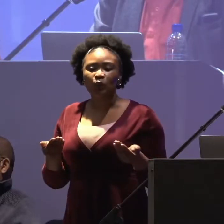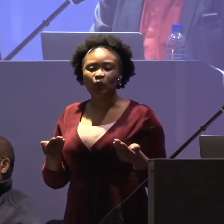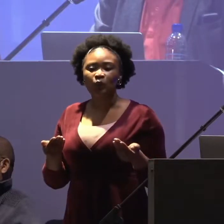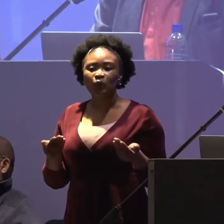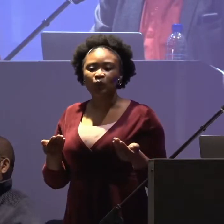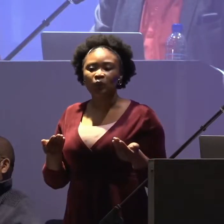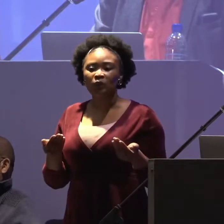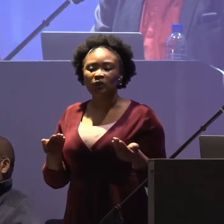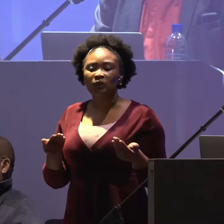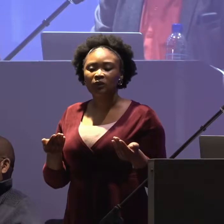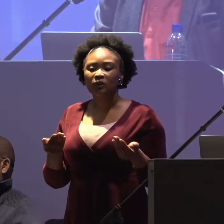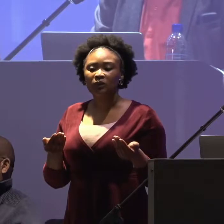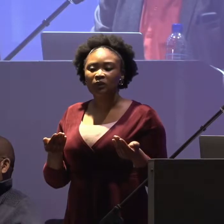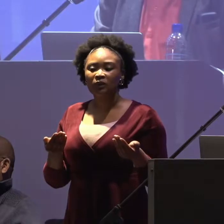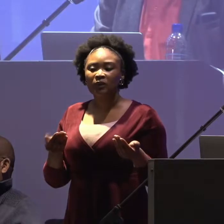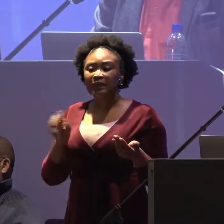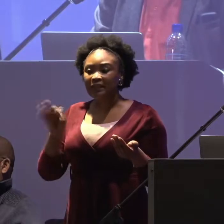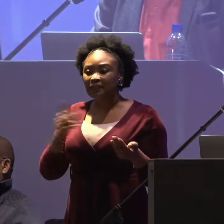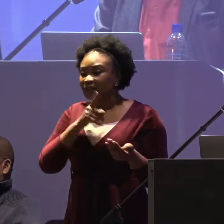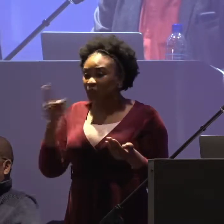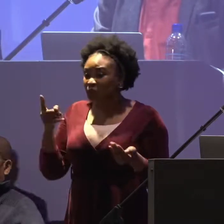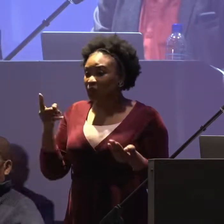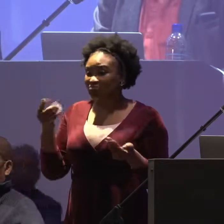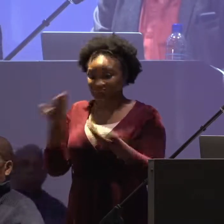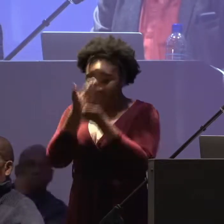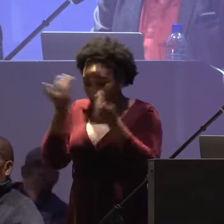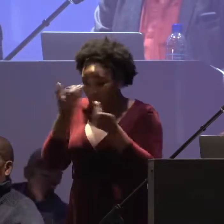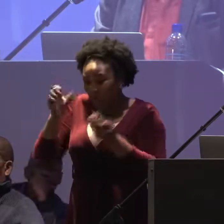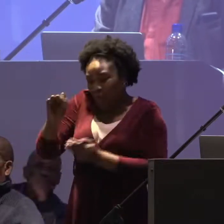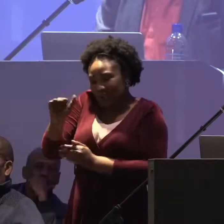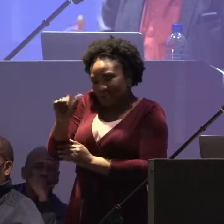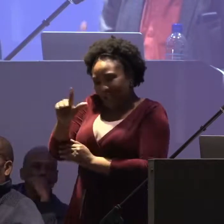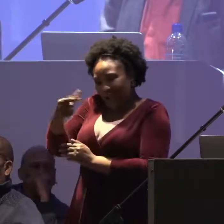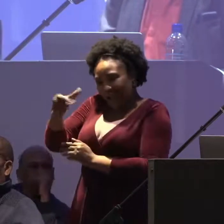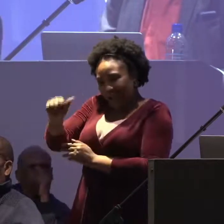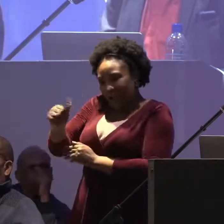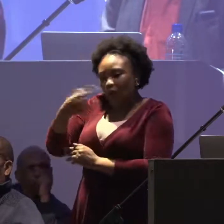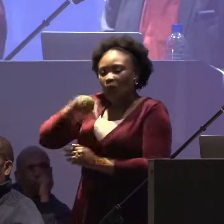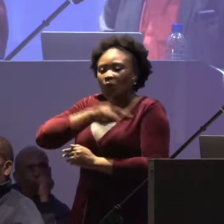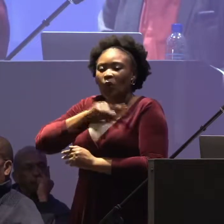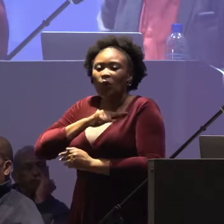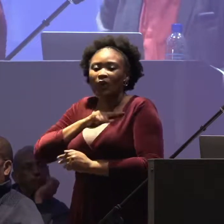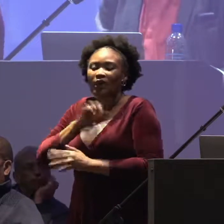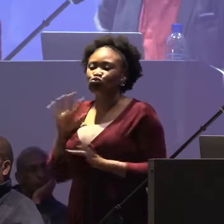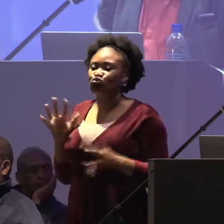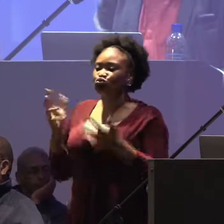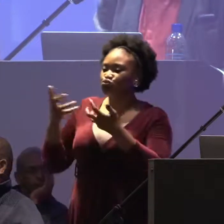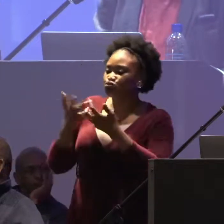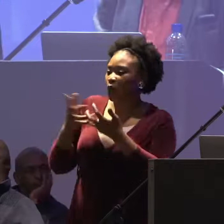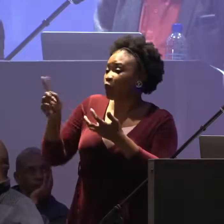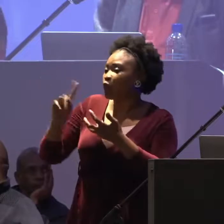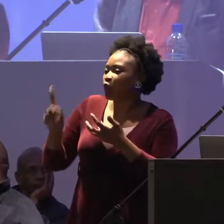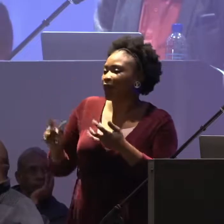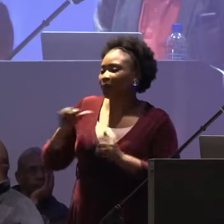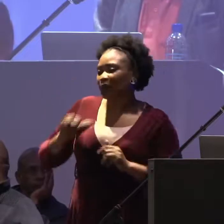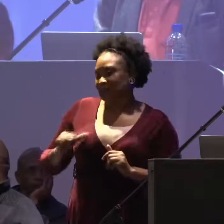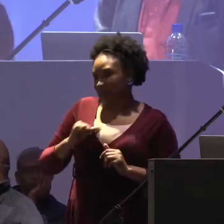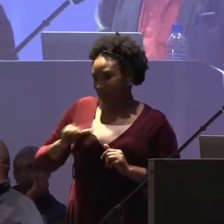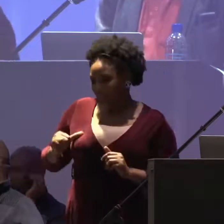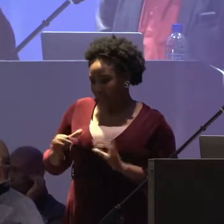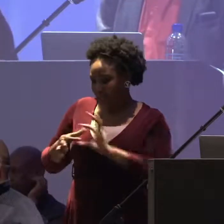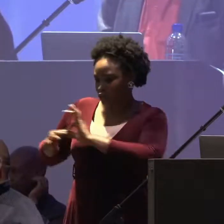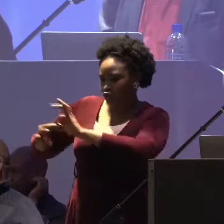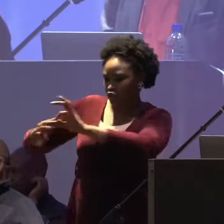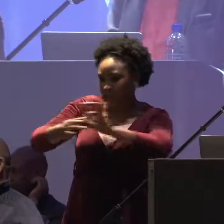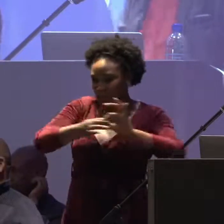For those who don't know SALGA, we are an association of municipalities, and